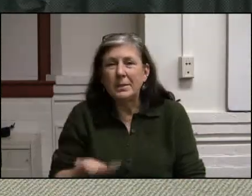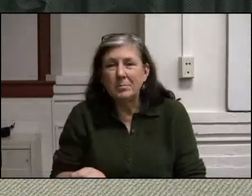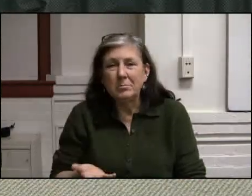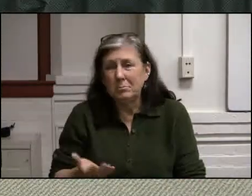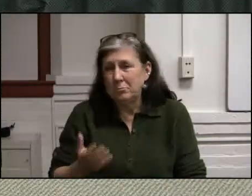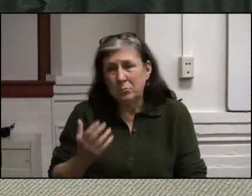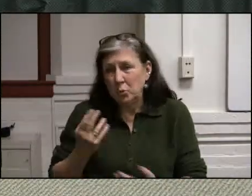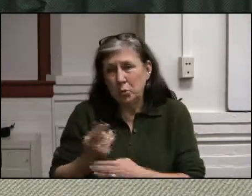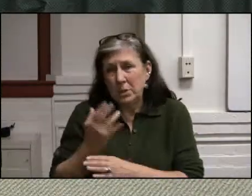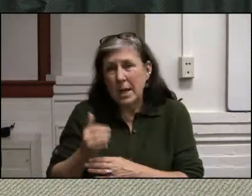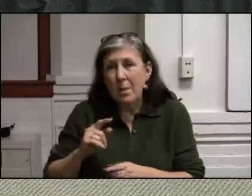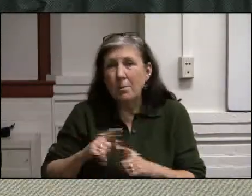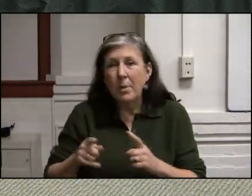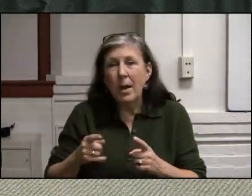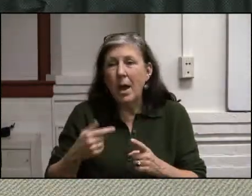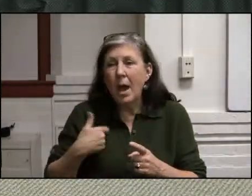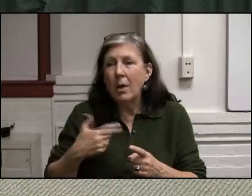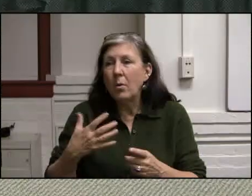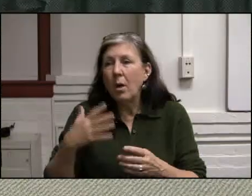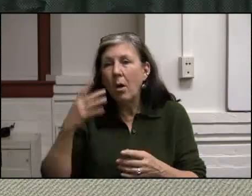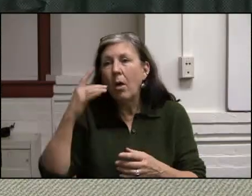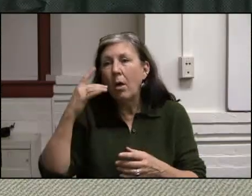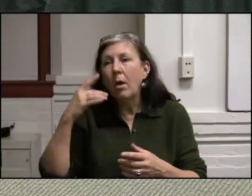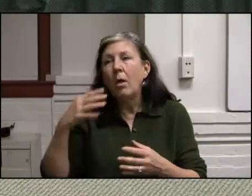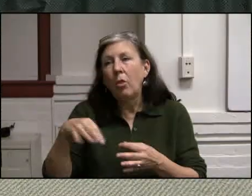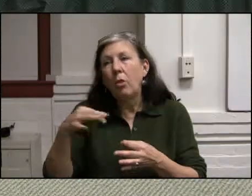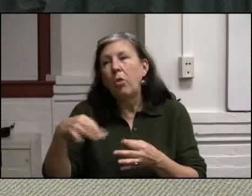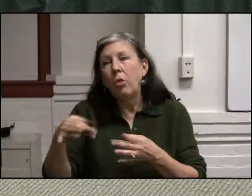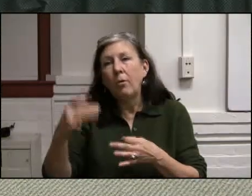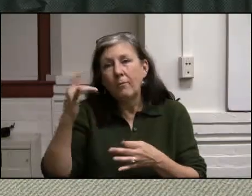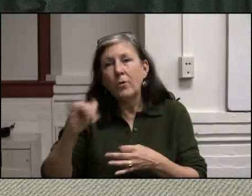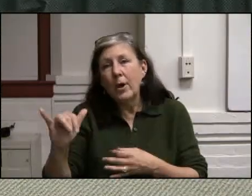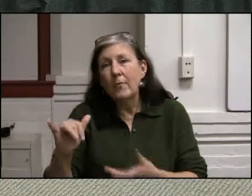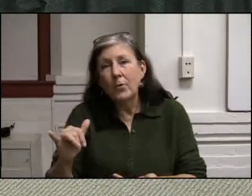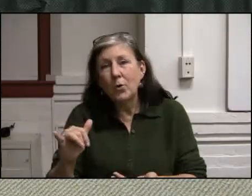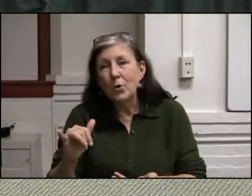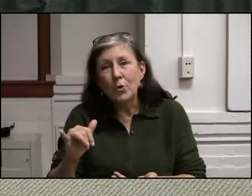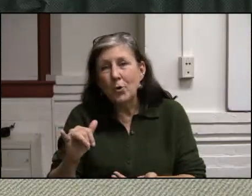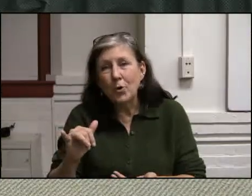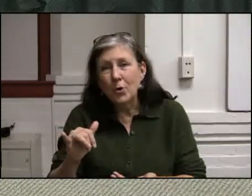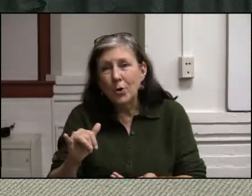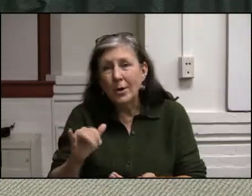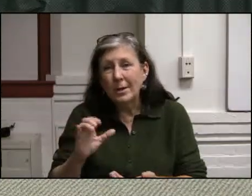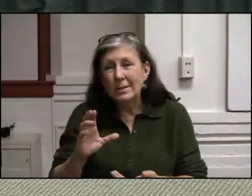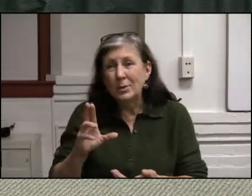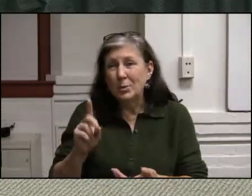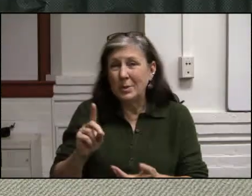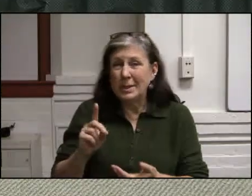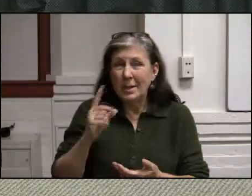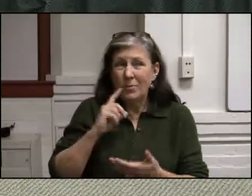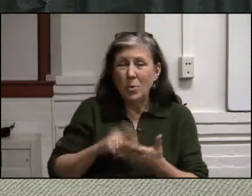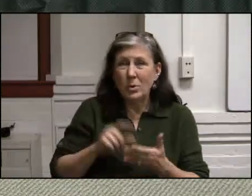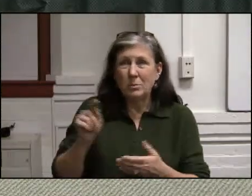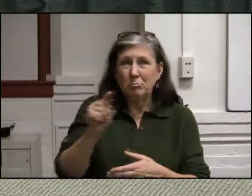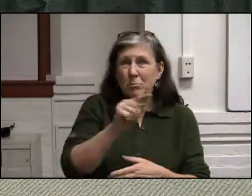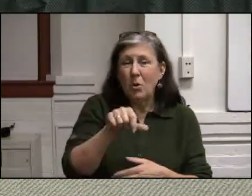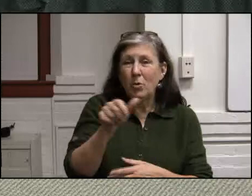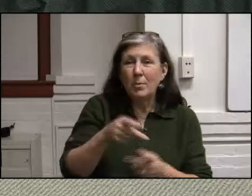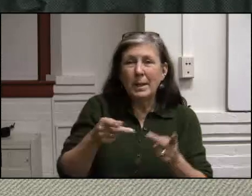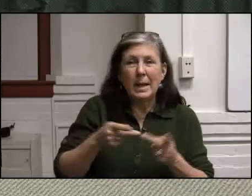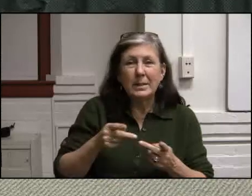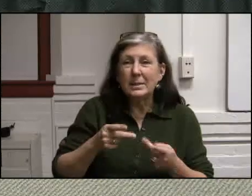out. I just don't want to have it take forever. Those initiatives have not had a lot of success when towns are trying to work together on